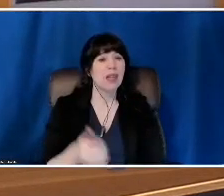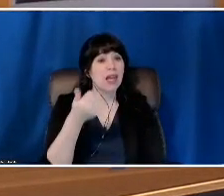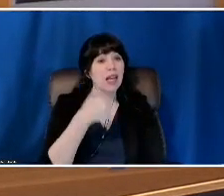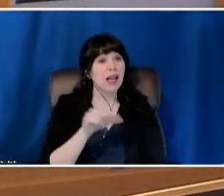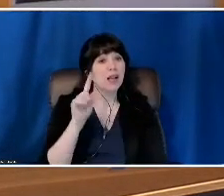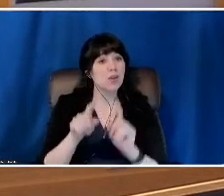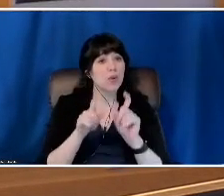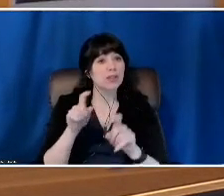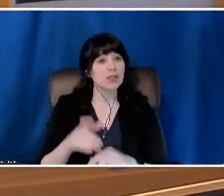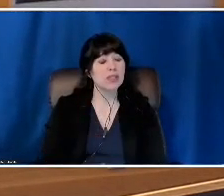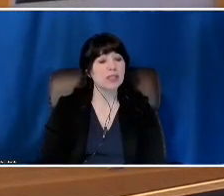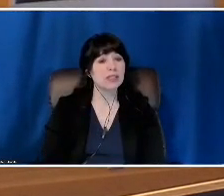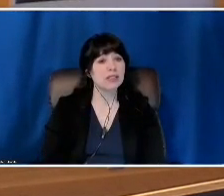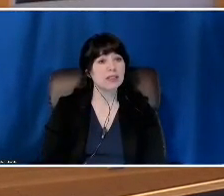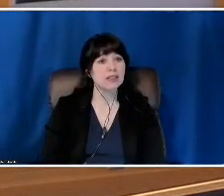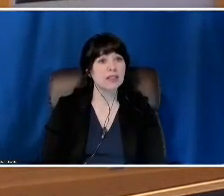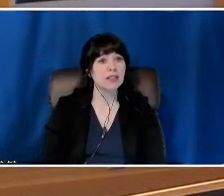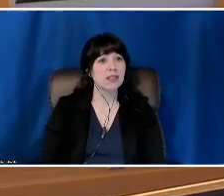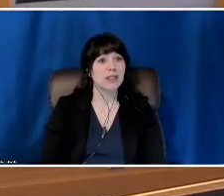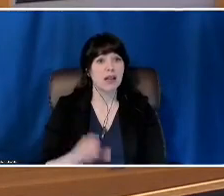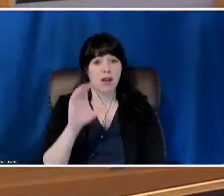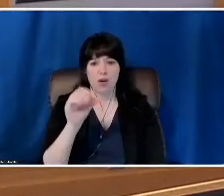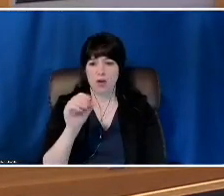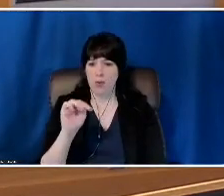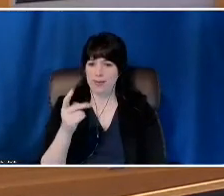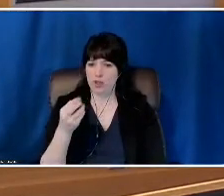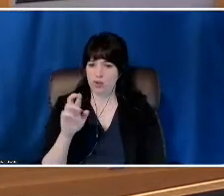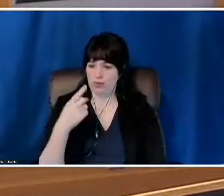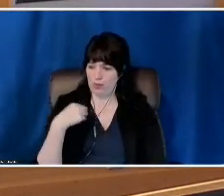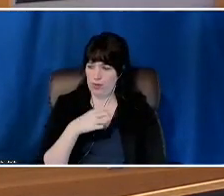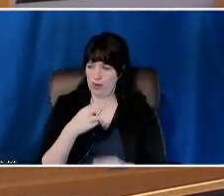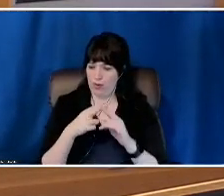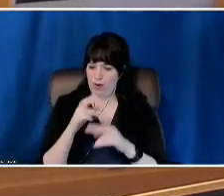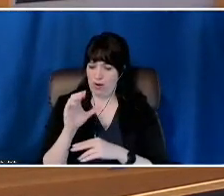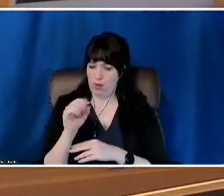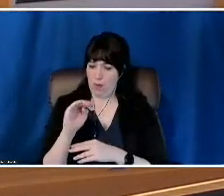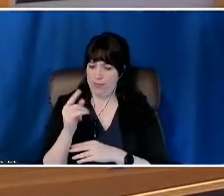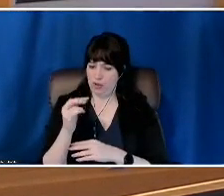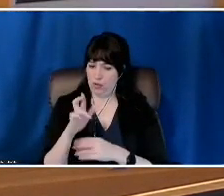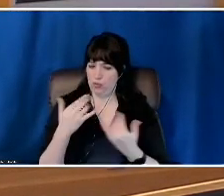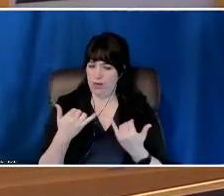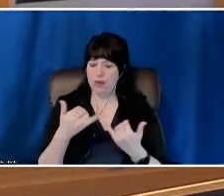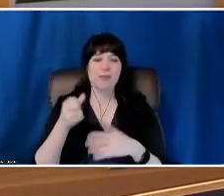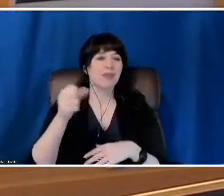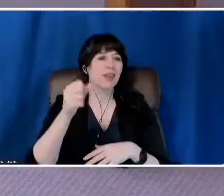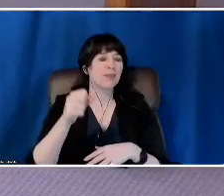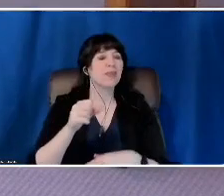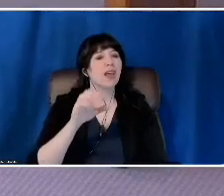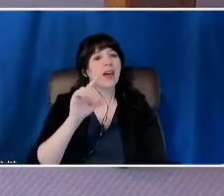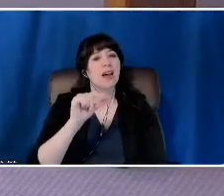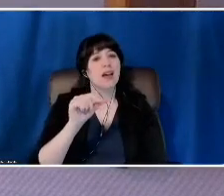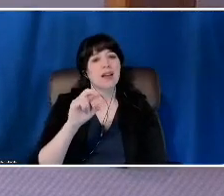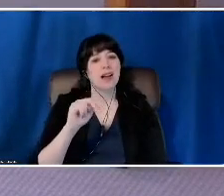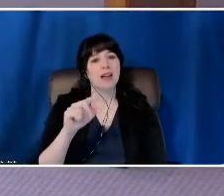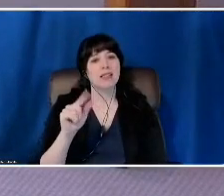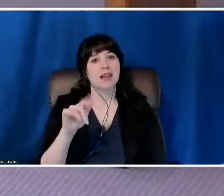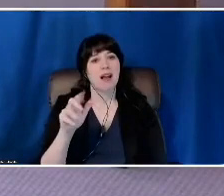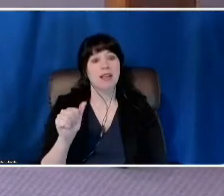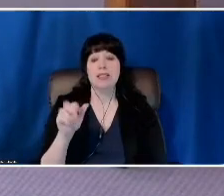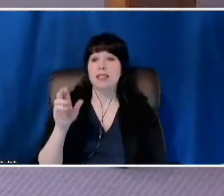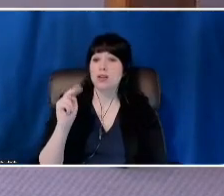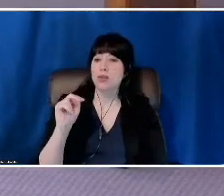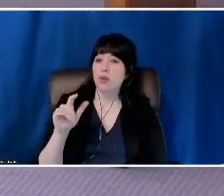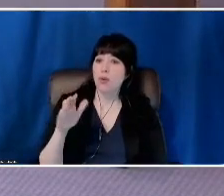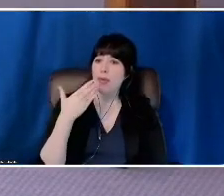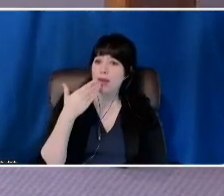questions? I guess Commissioner, are we commissioners now? Yes. Commissioner Gonzalez. Thank you. Nicole, thank you for the information. Your department does